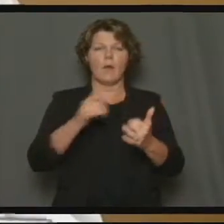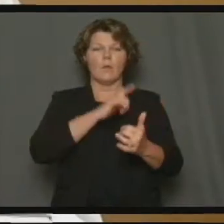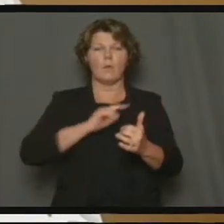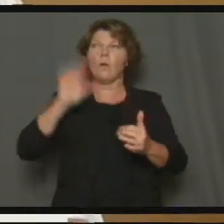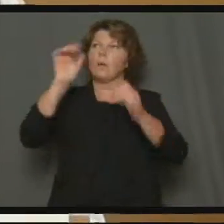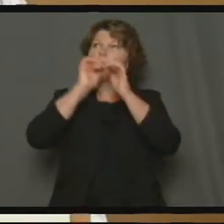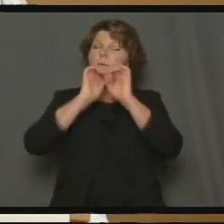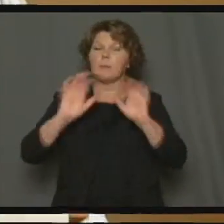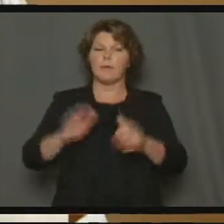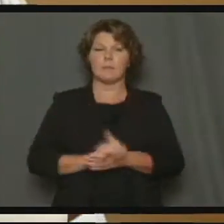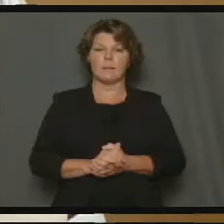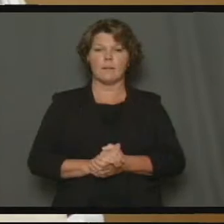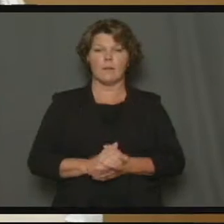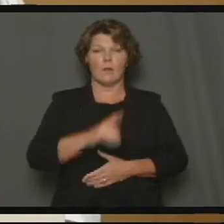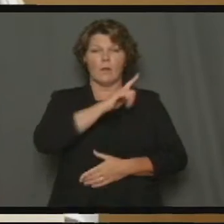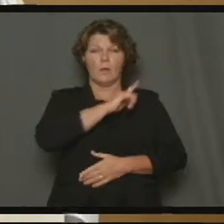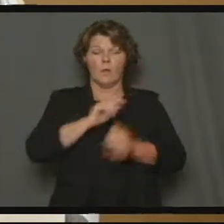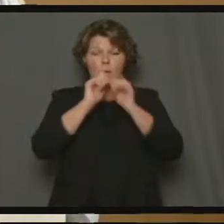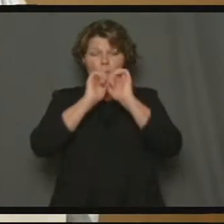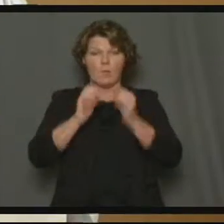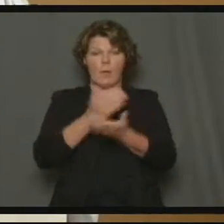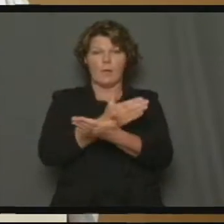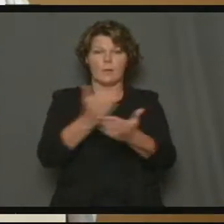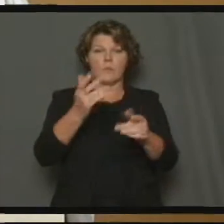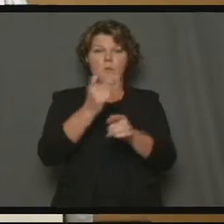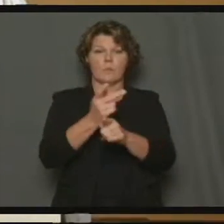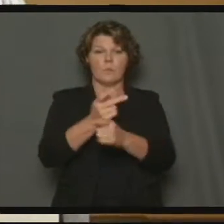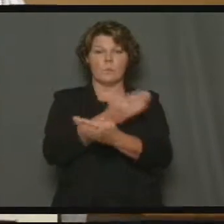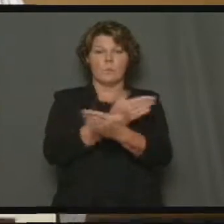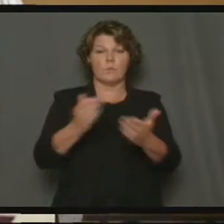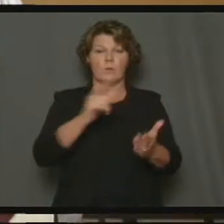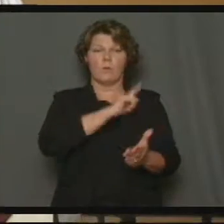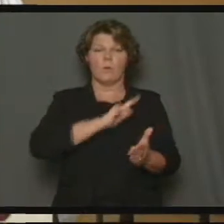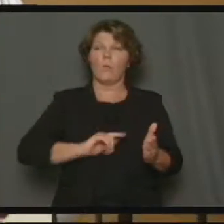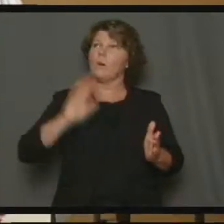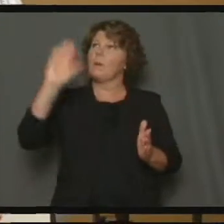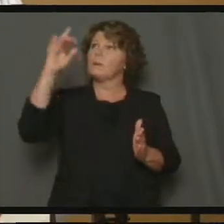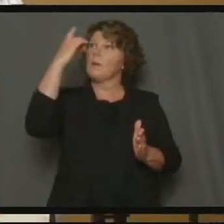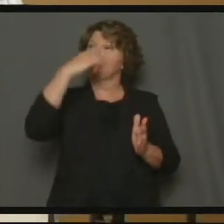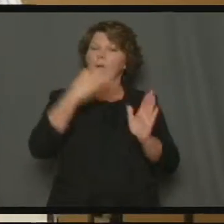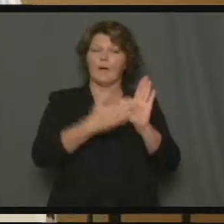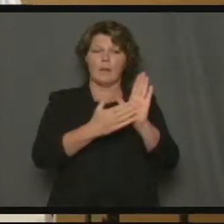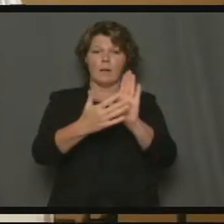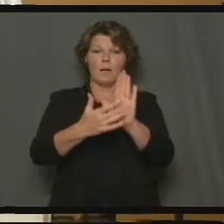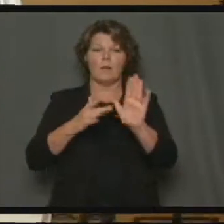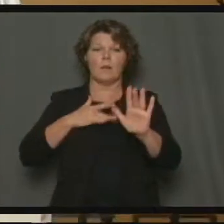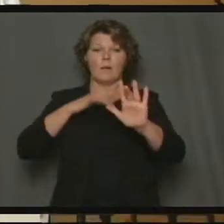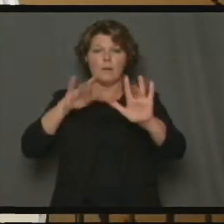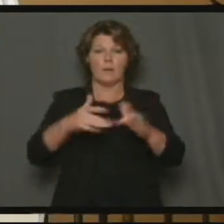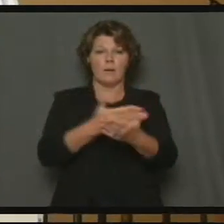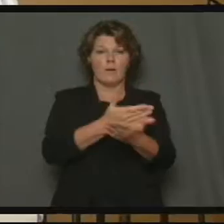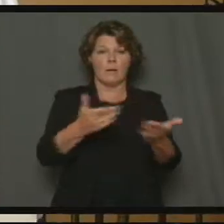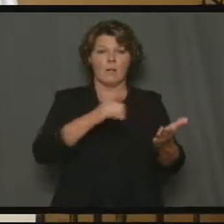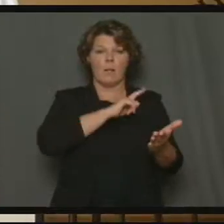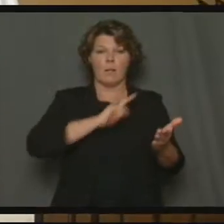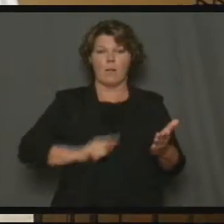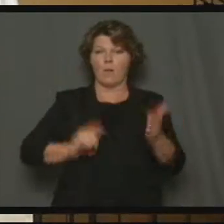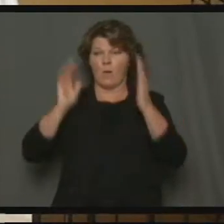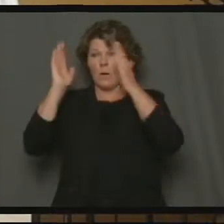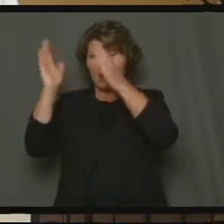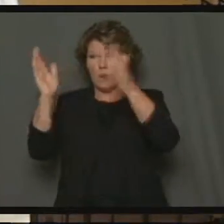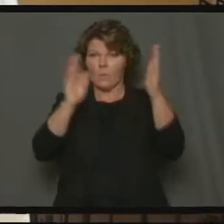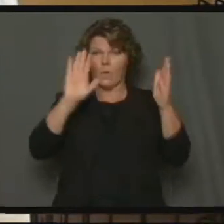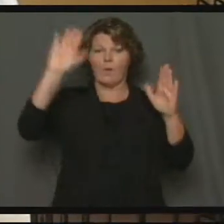Lord. The Lord bless you and keep you. The Lord make his face to shine upon you and be gracious unto you. The Lord look upon